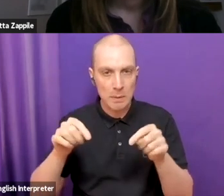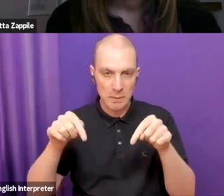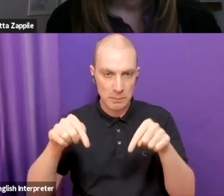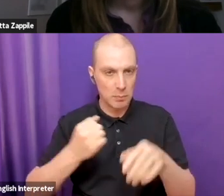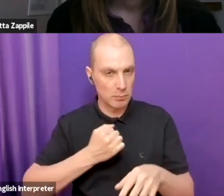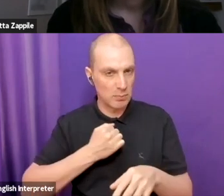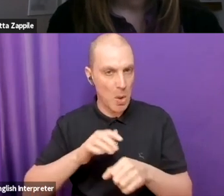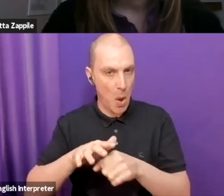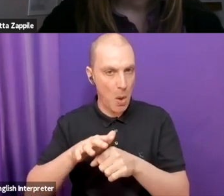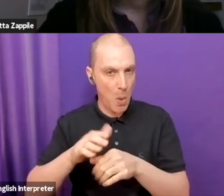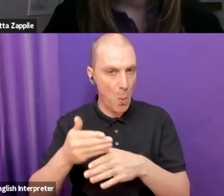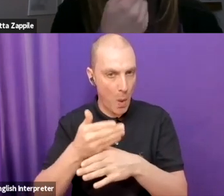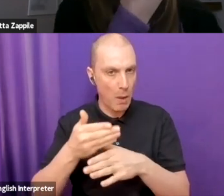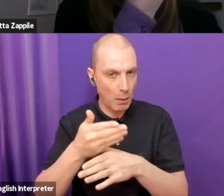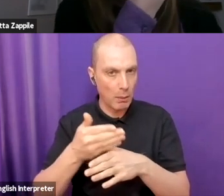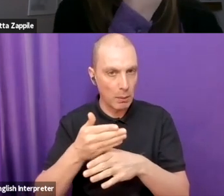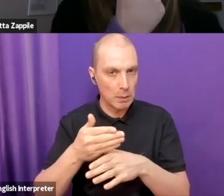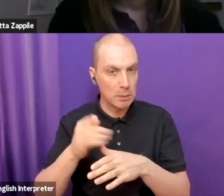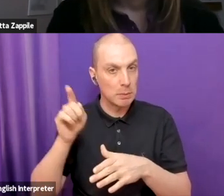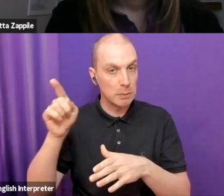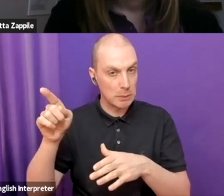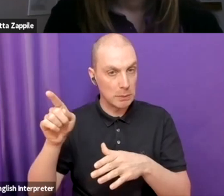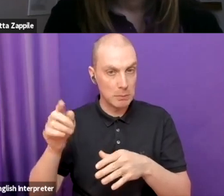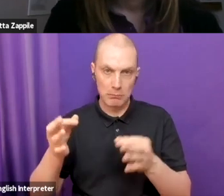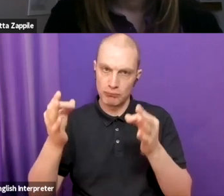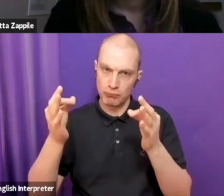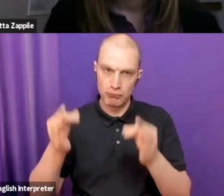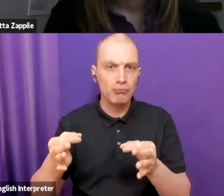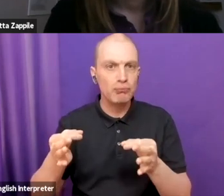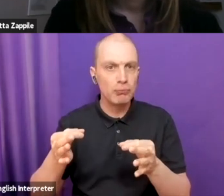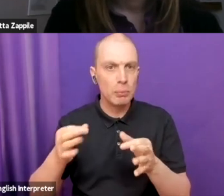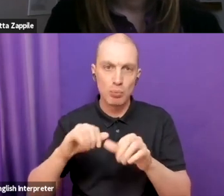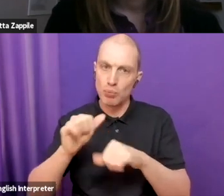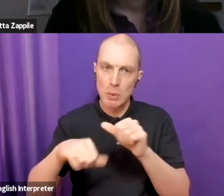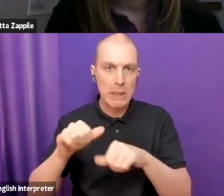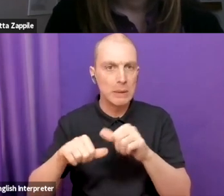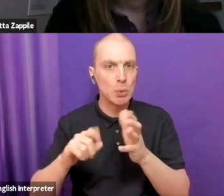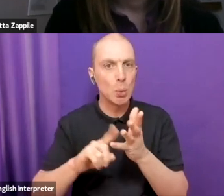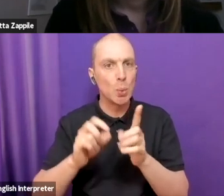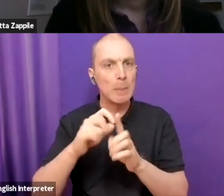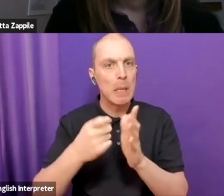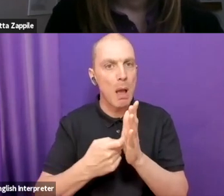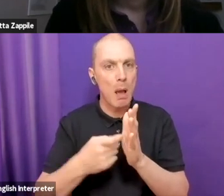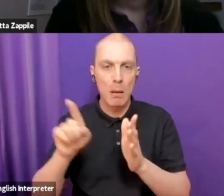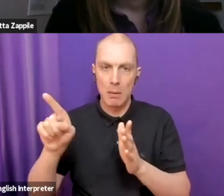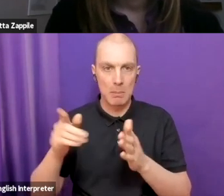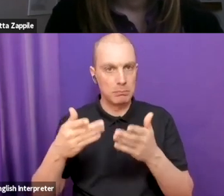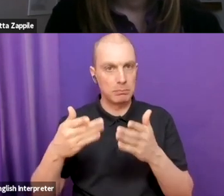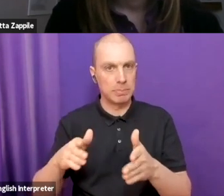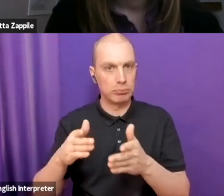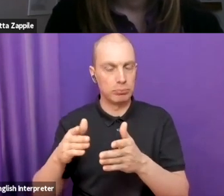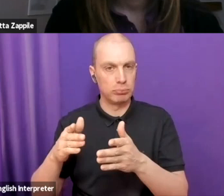area. The Scottish government took quite seriously the process of the UPR, and it prompted a response